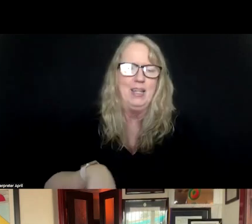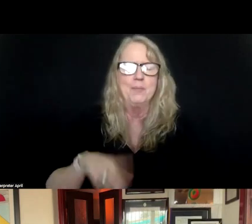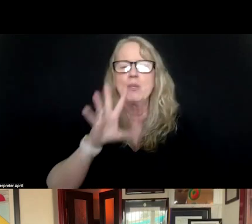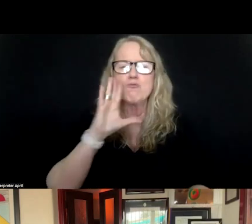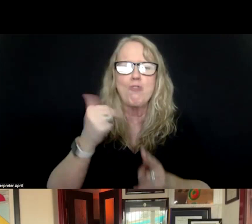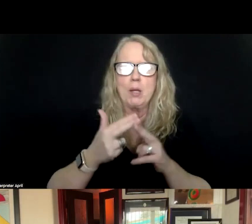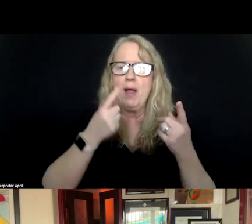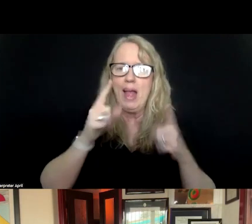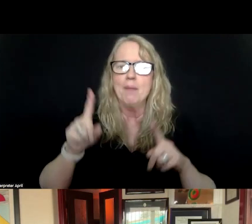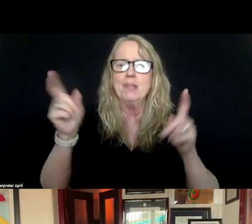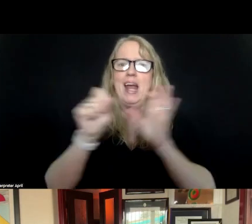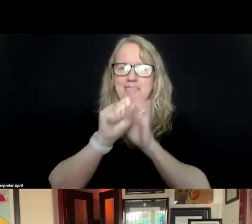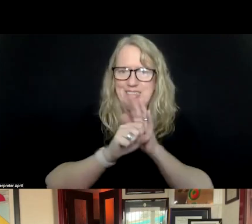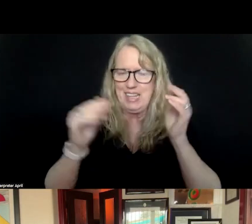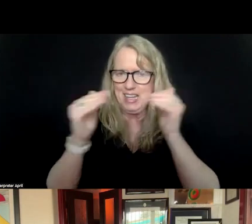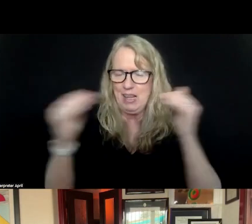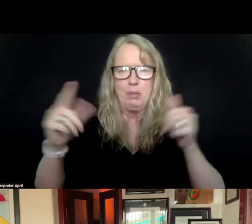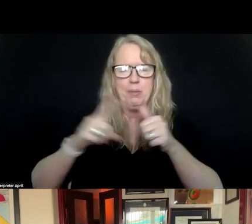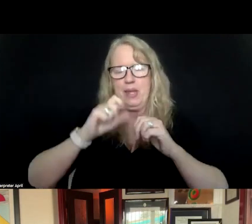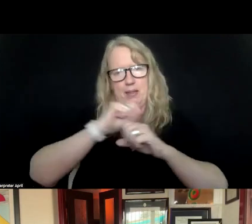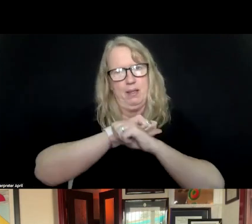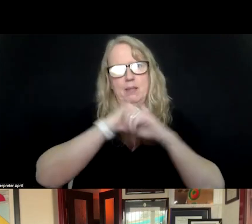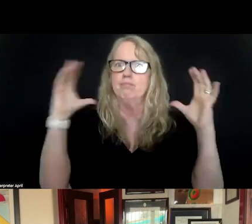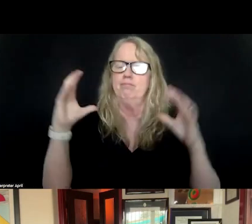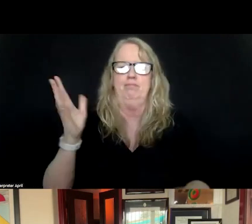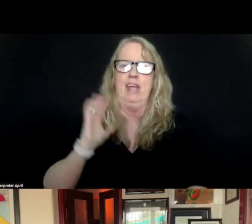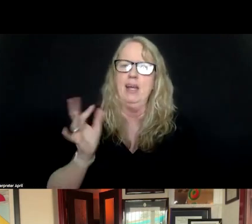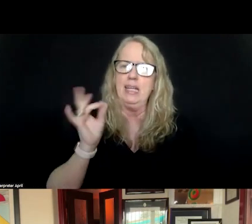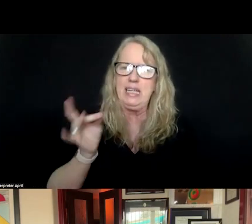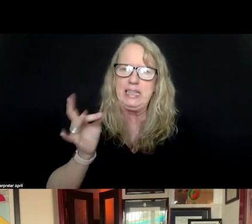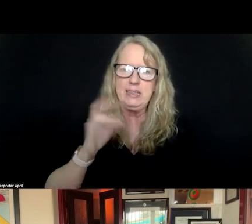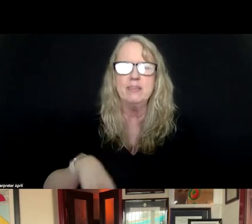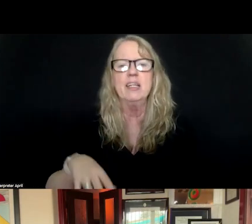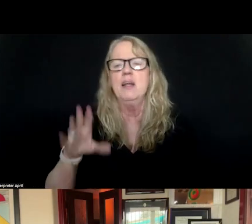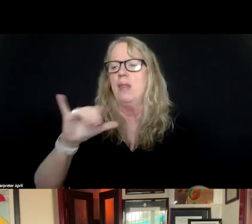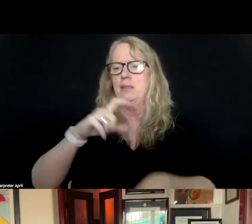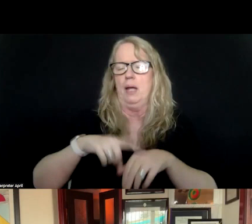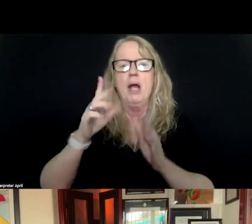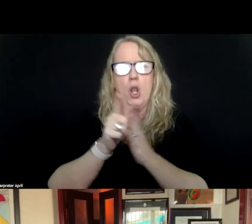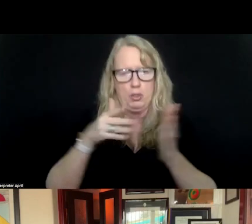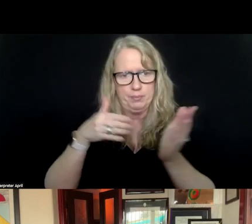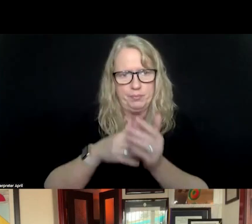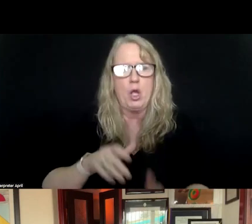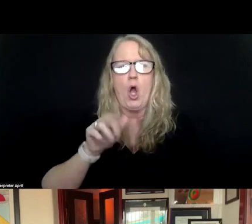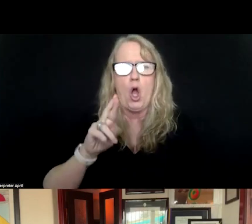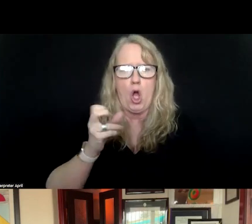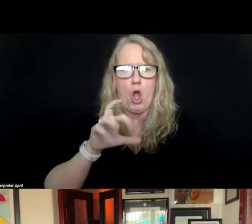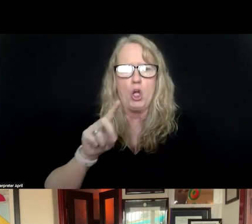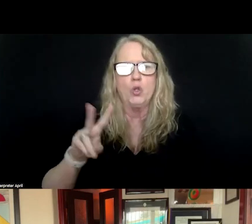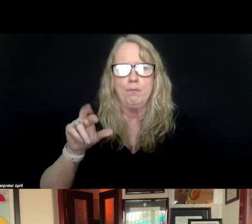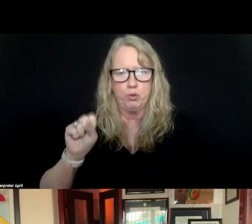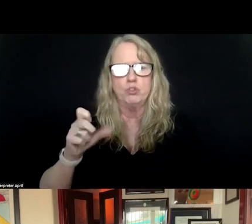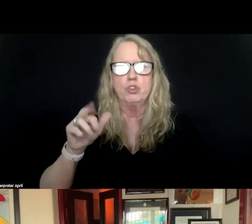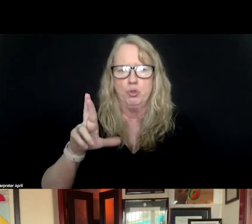things that happened at the state level that kind of set the stage for this. So in the 80s, there was a lawsuit called Arnold versus Sarn that was done